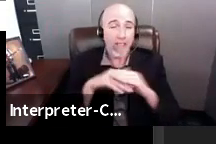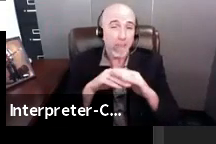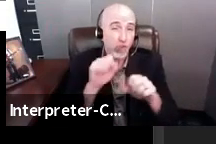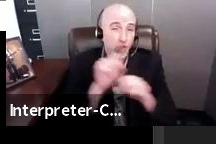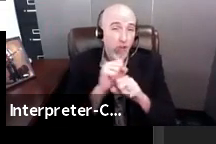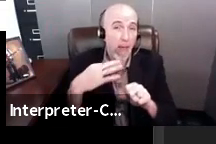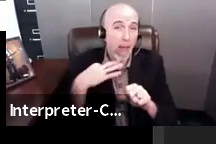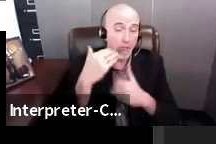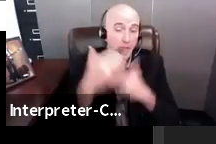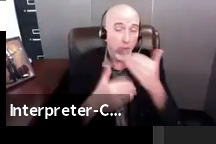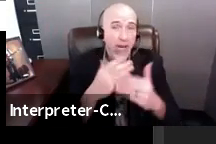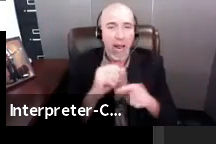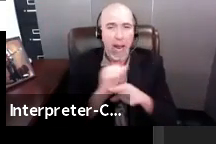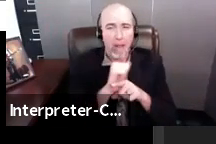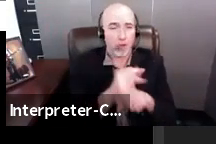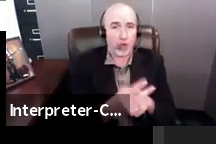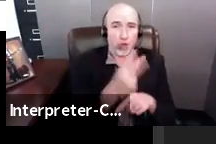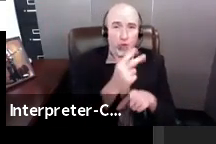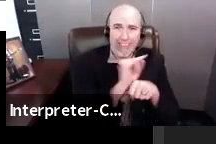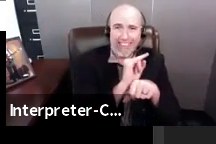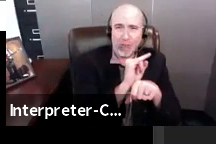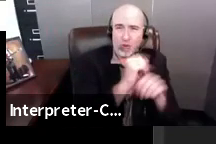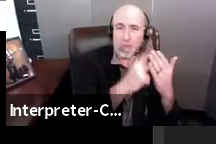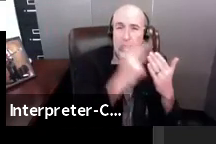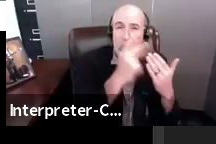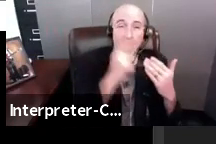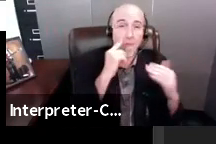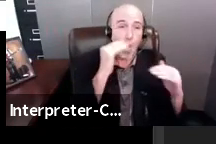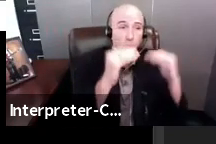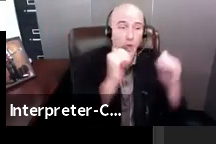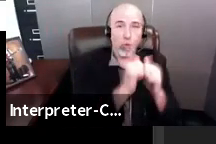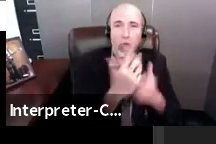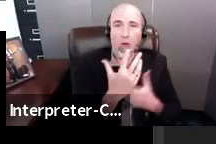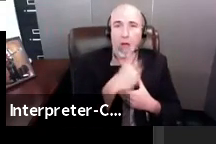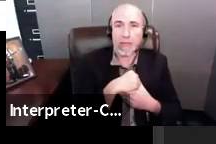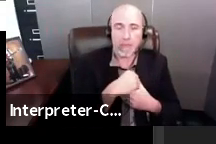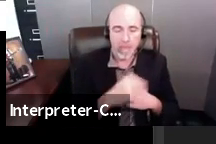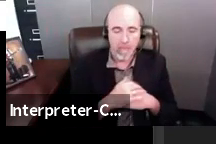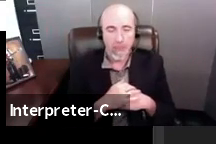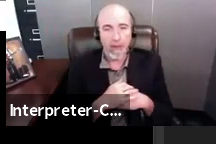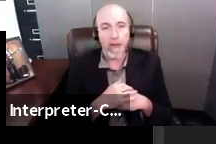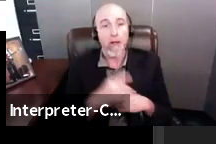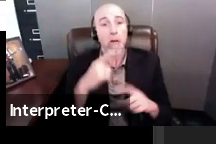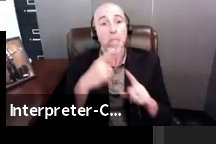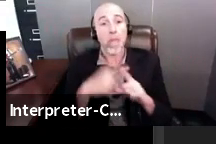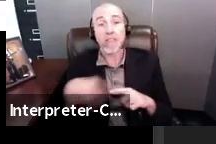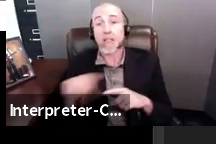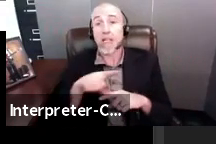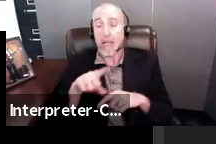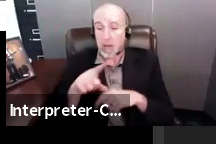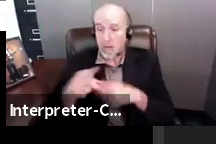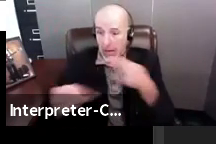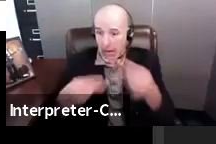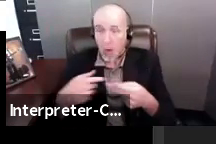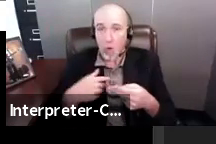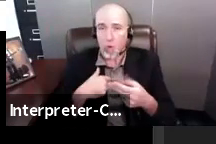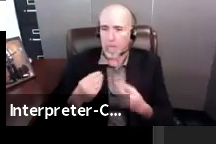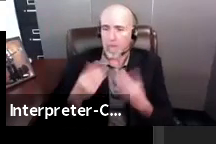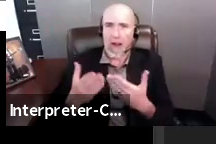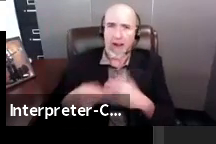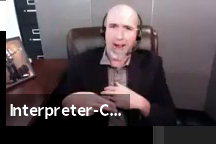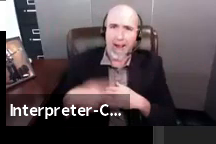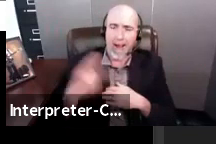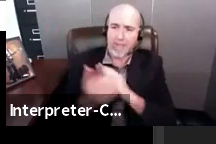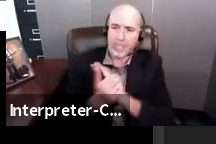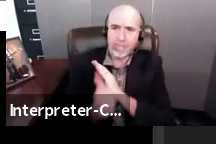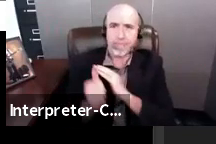and piloted 2 internship programs for adults with autism. Once employed, we offer diverse and high potential professional